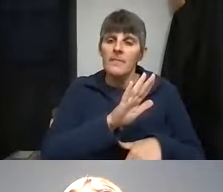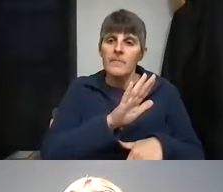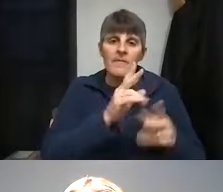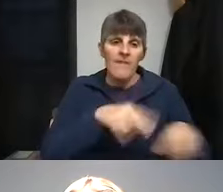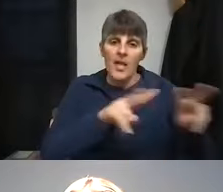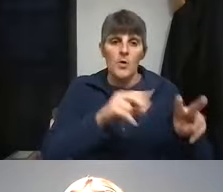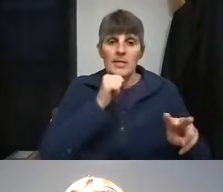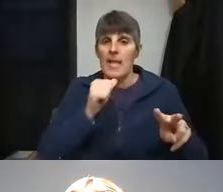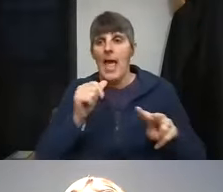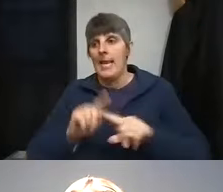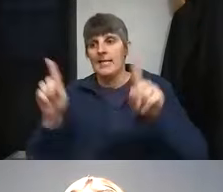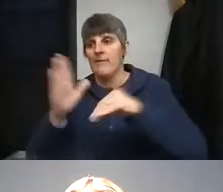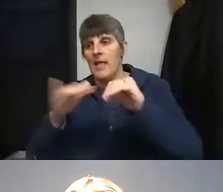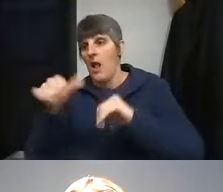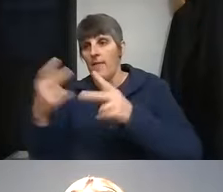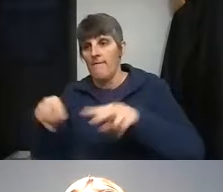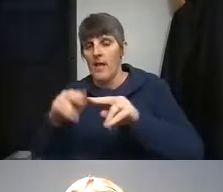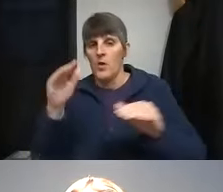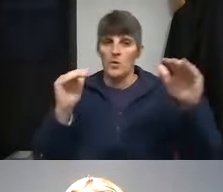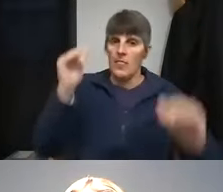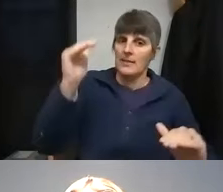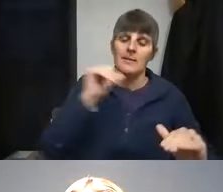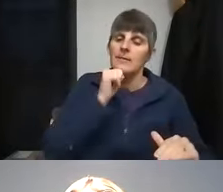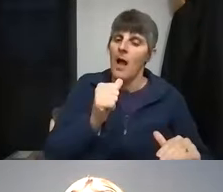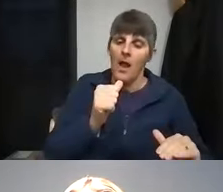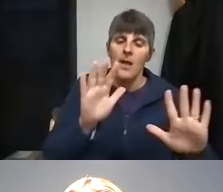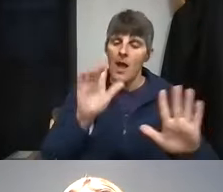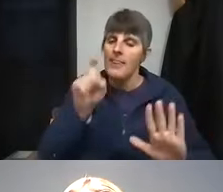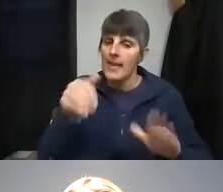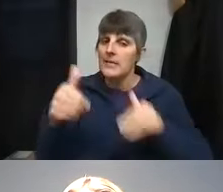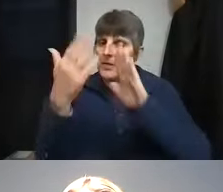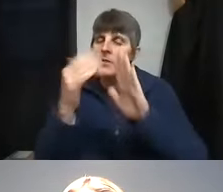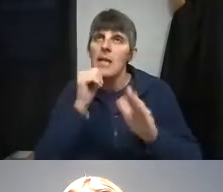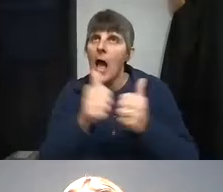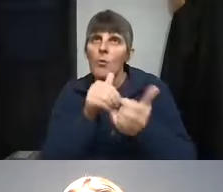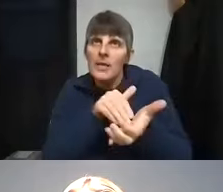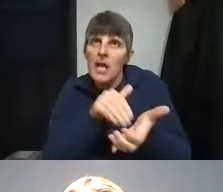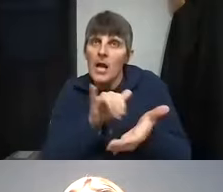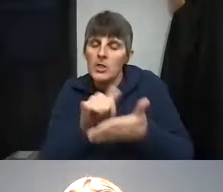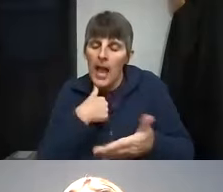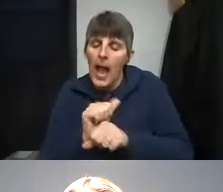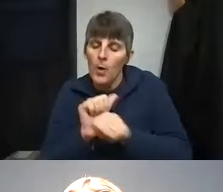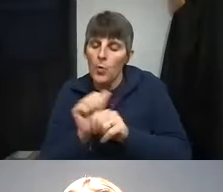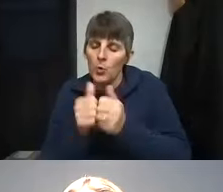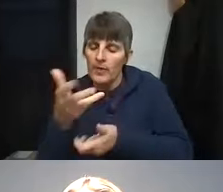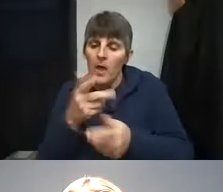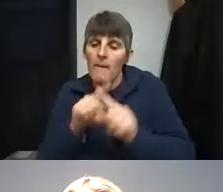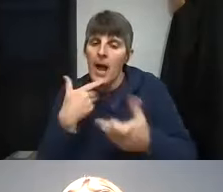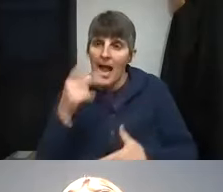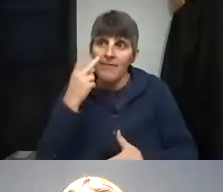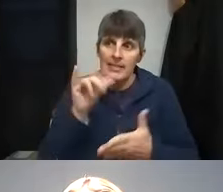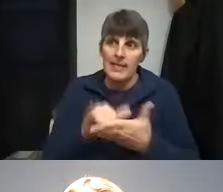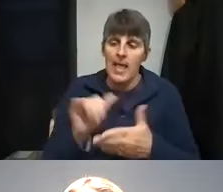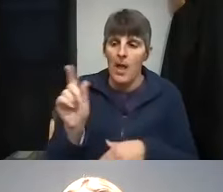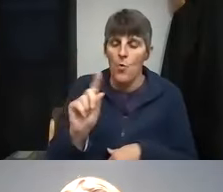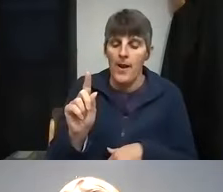value. So, and I feel that that needs to be addressed, not with the doctors that I work for and stuff like that, but I've seen it